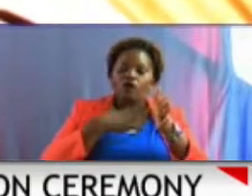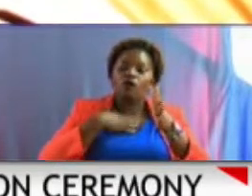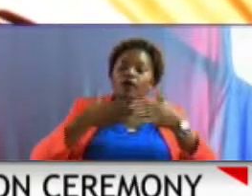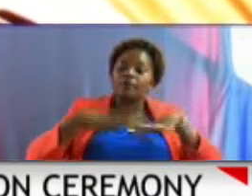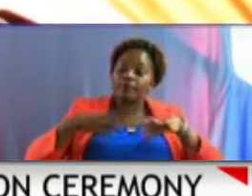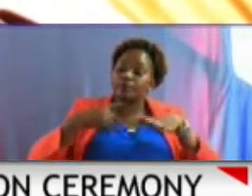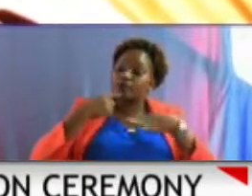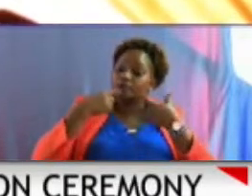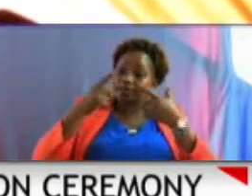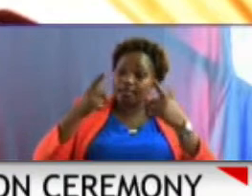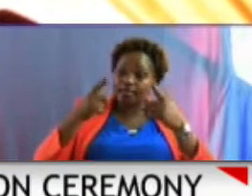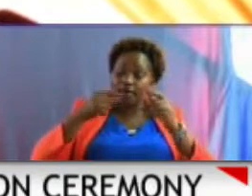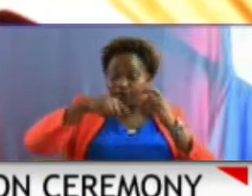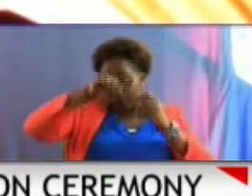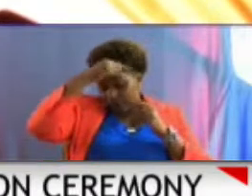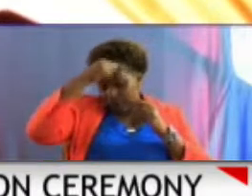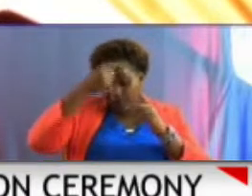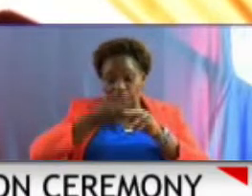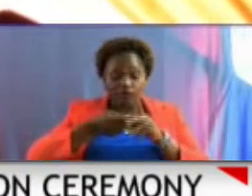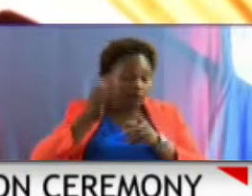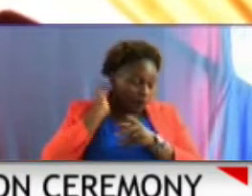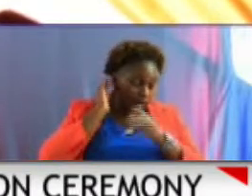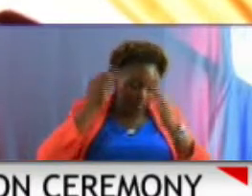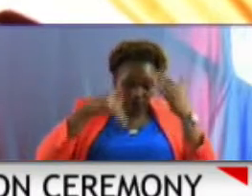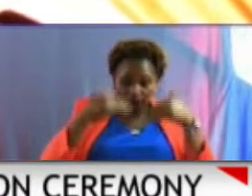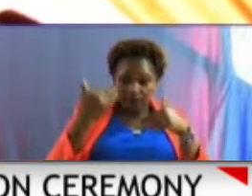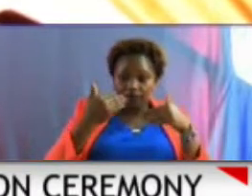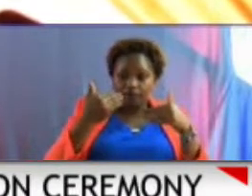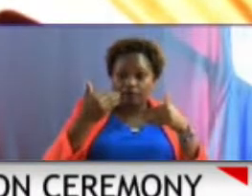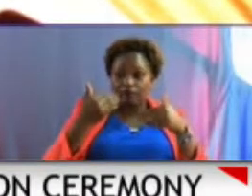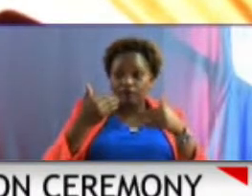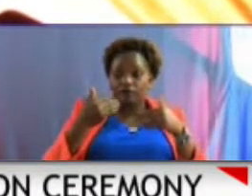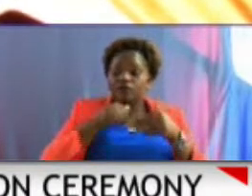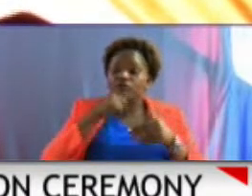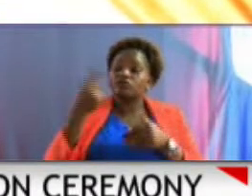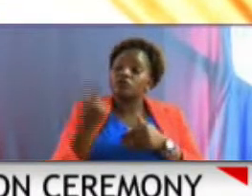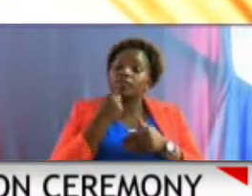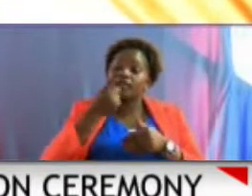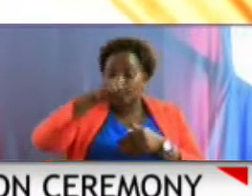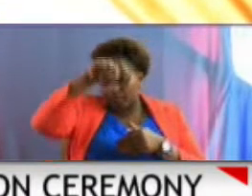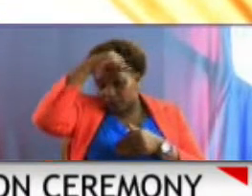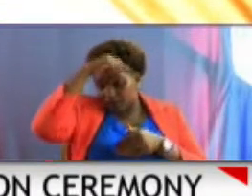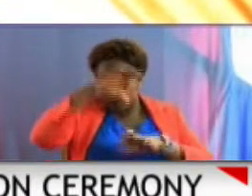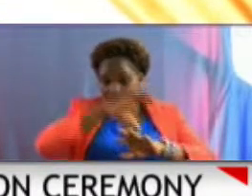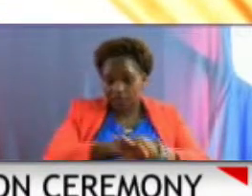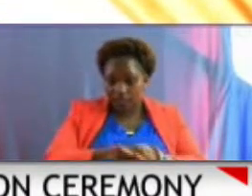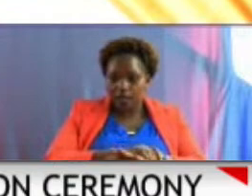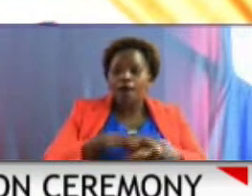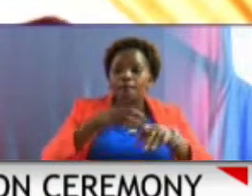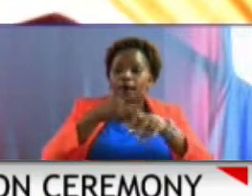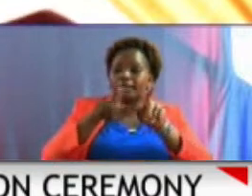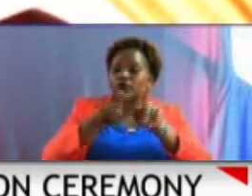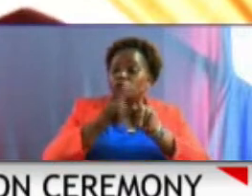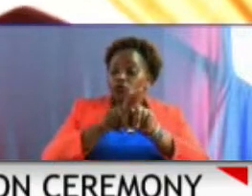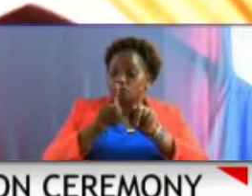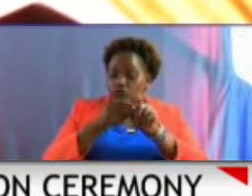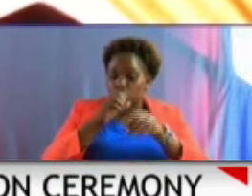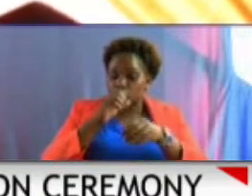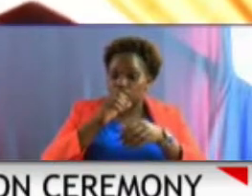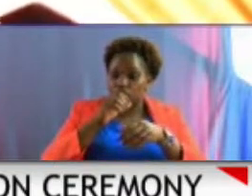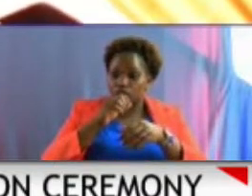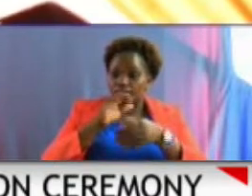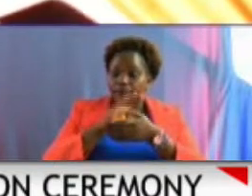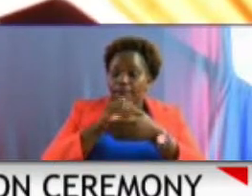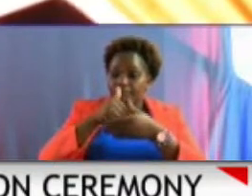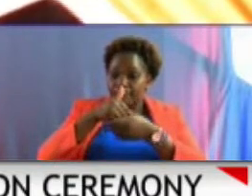say, if you graduate from Murang'A University, it's not just a degree you get. You also come out as a